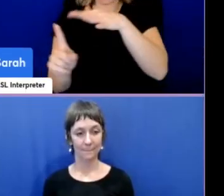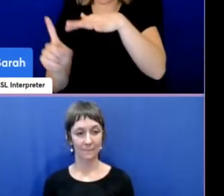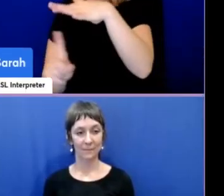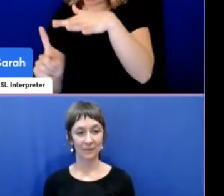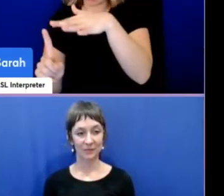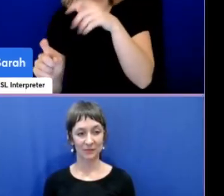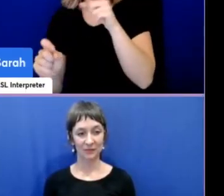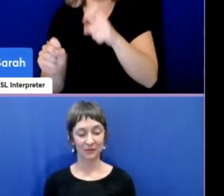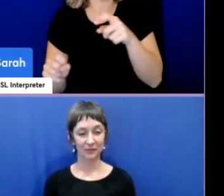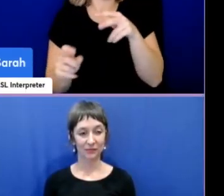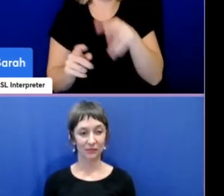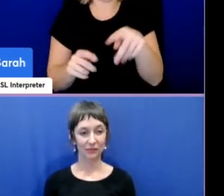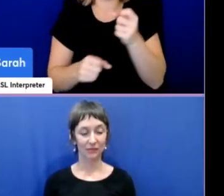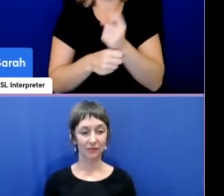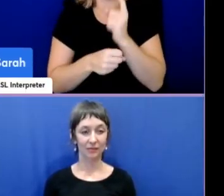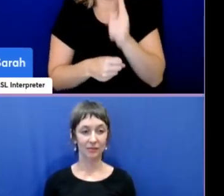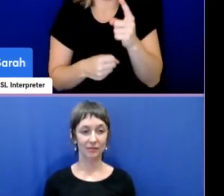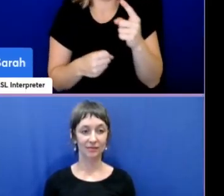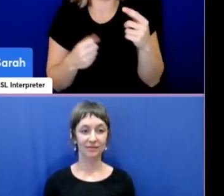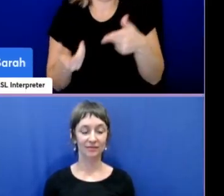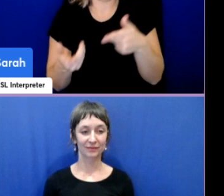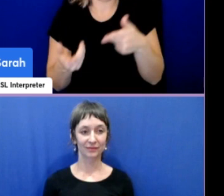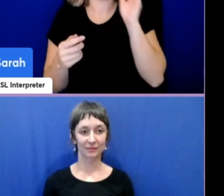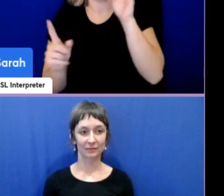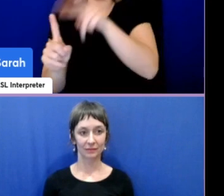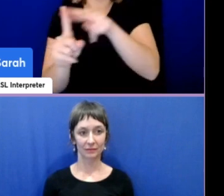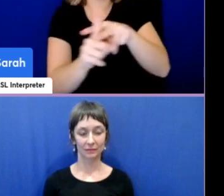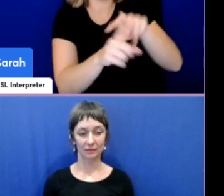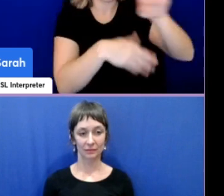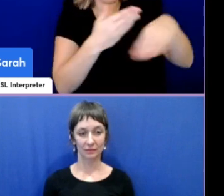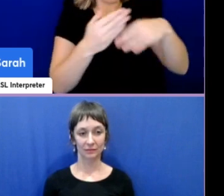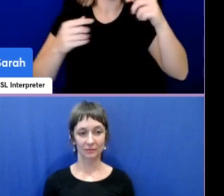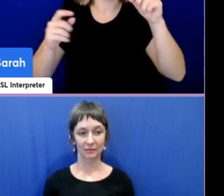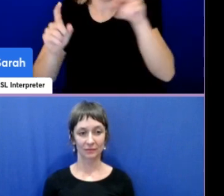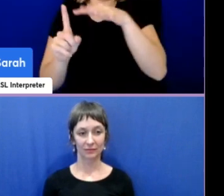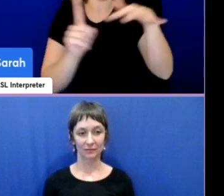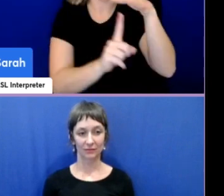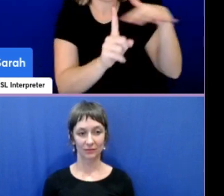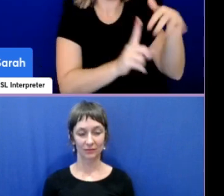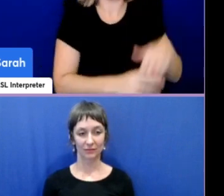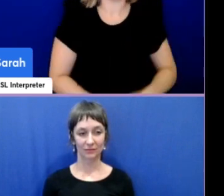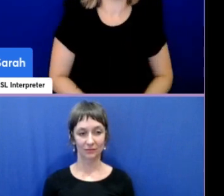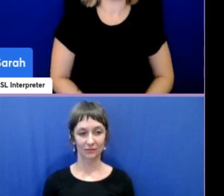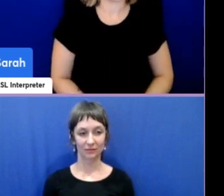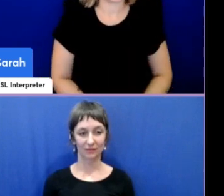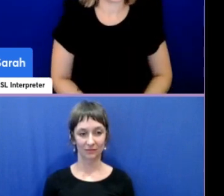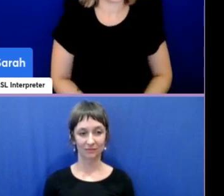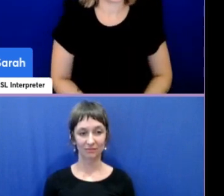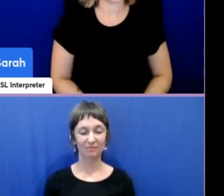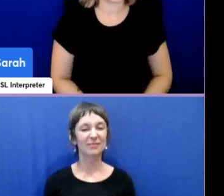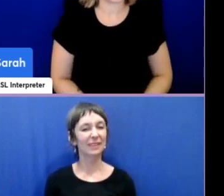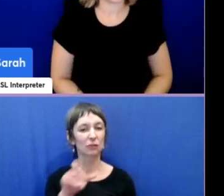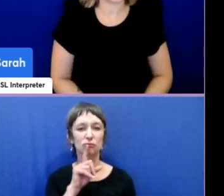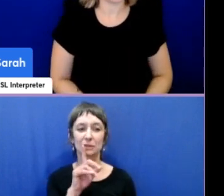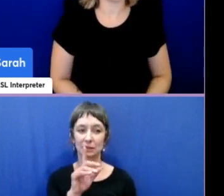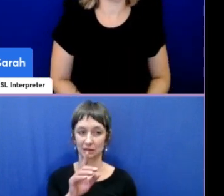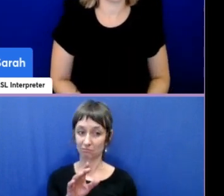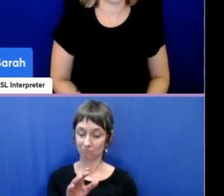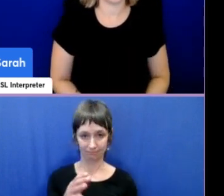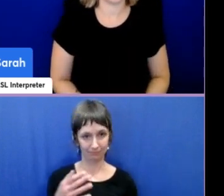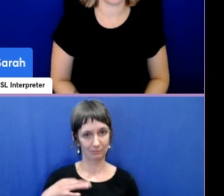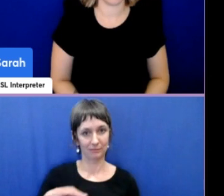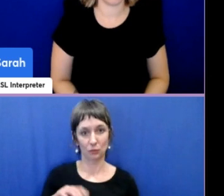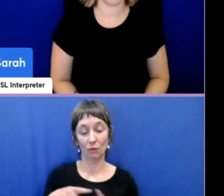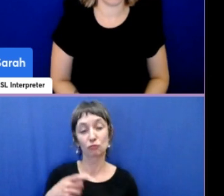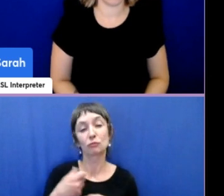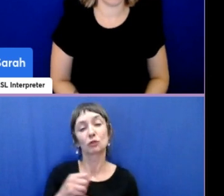that the apply action will succeed across all the intended locations. This is especially useful when creating new